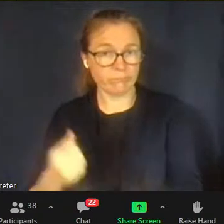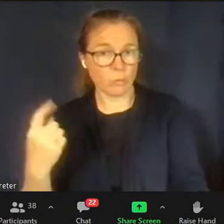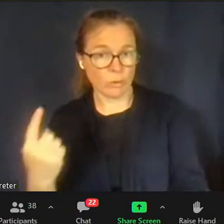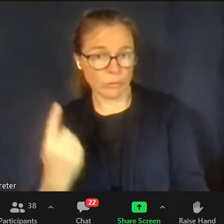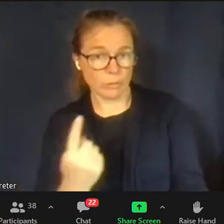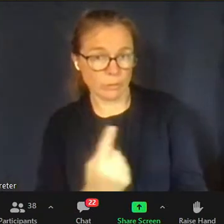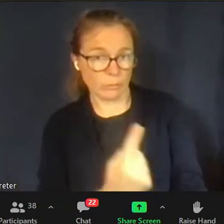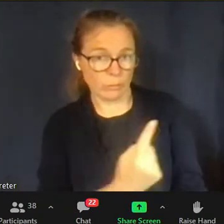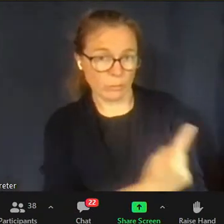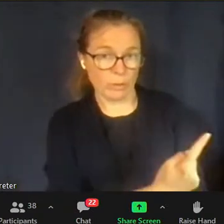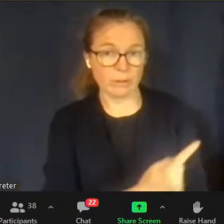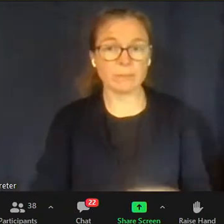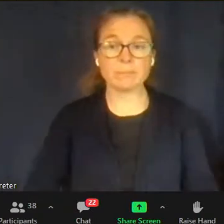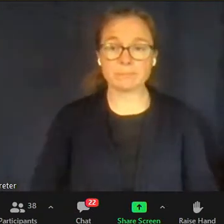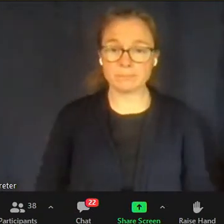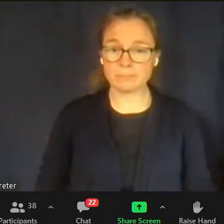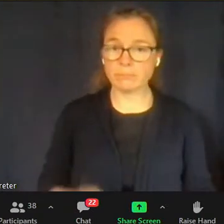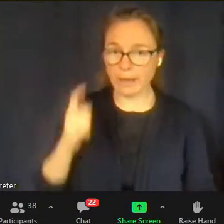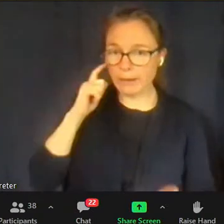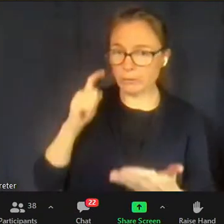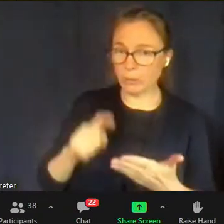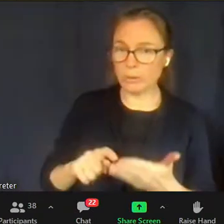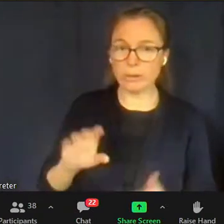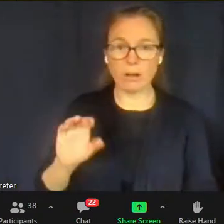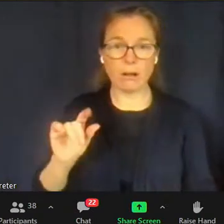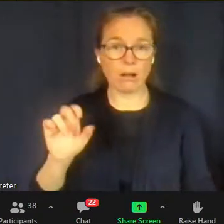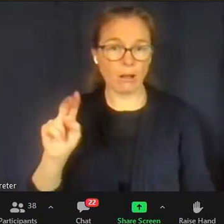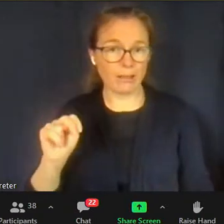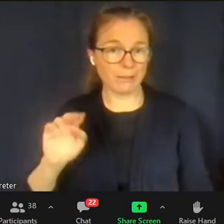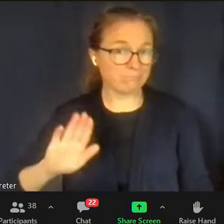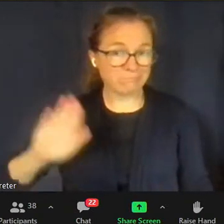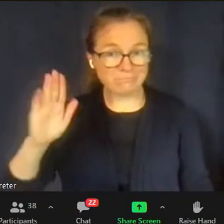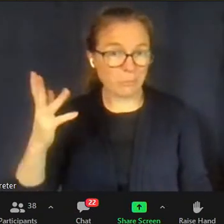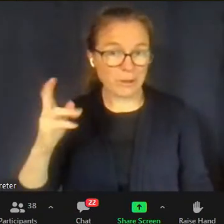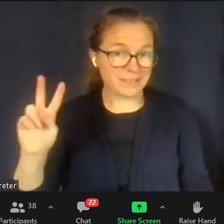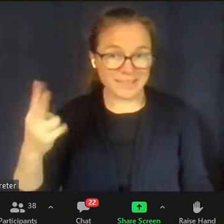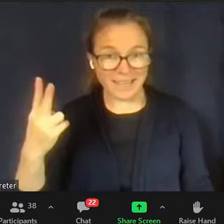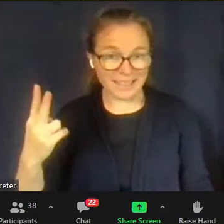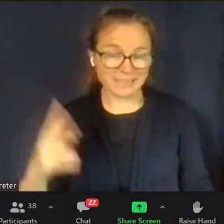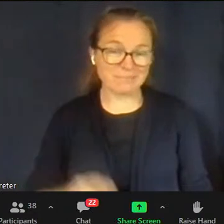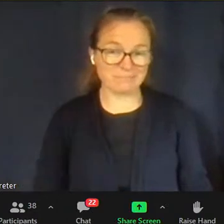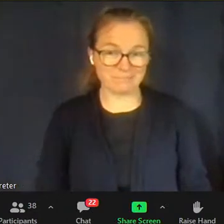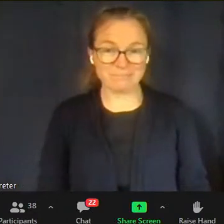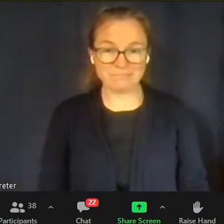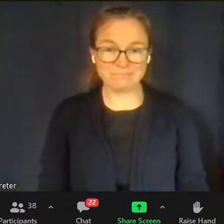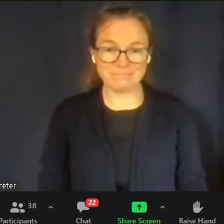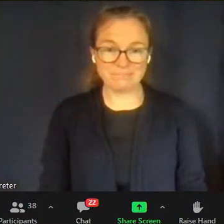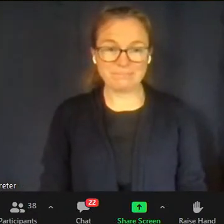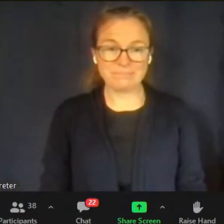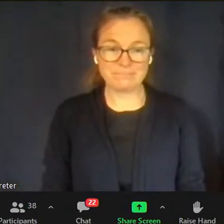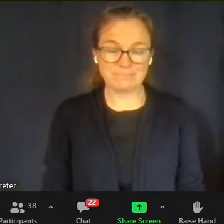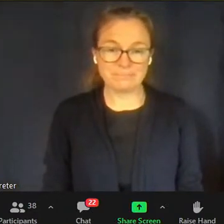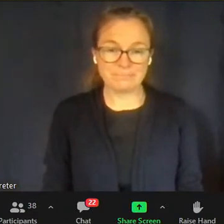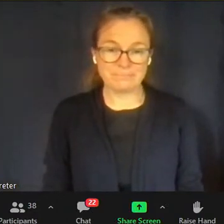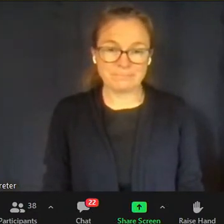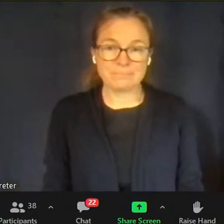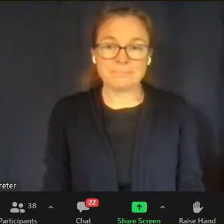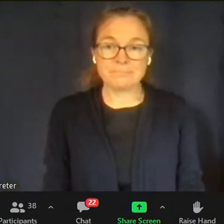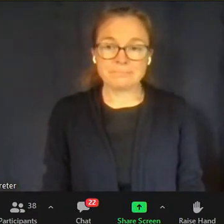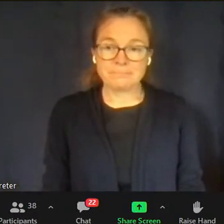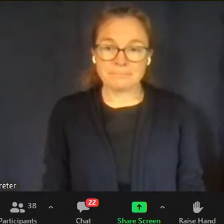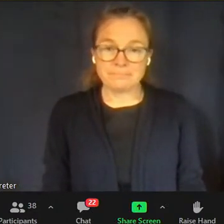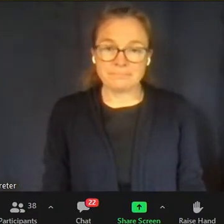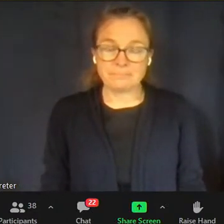chance. But thanks, Colleen, for being ready for that second chance. So with that,